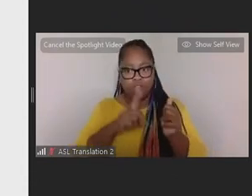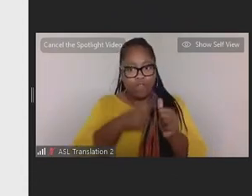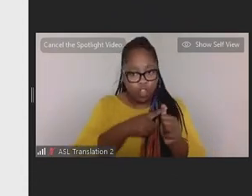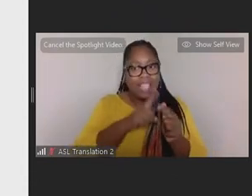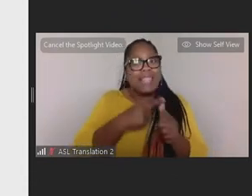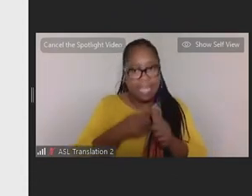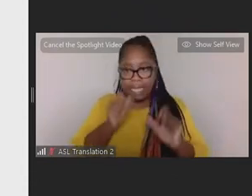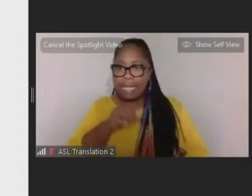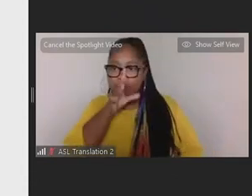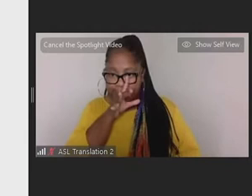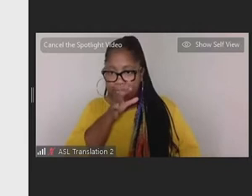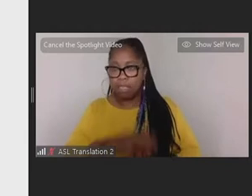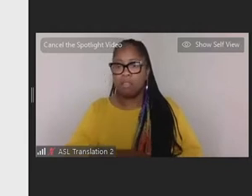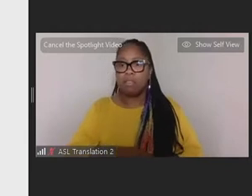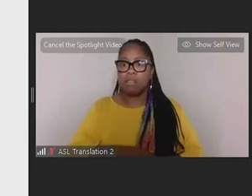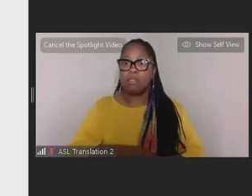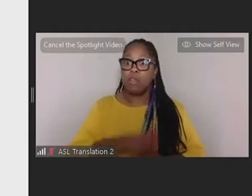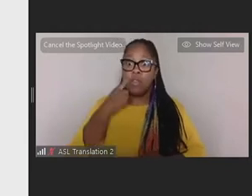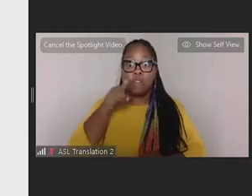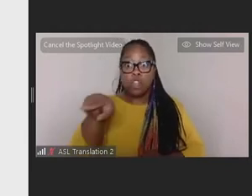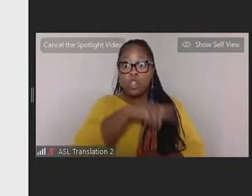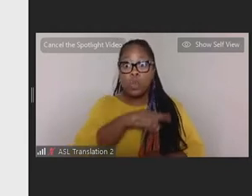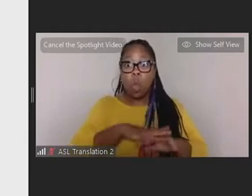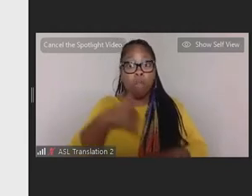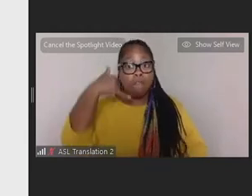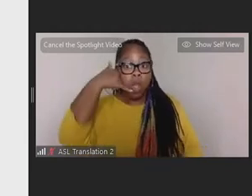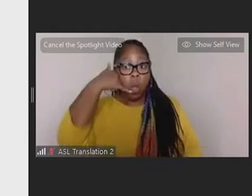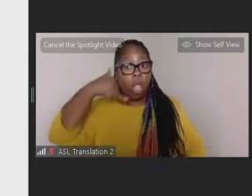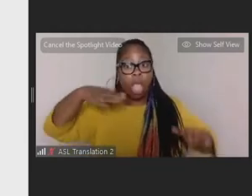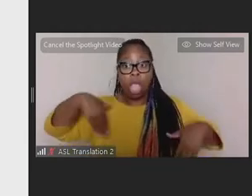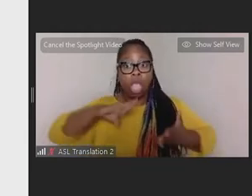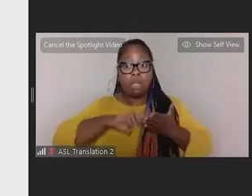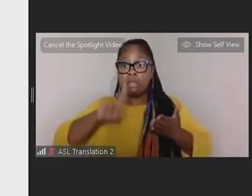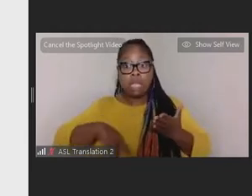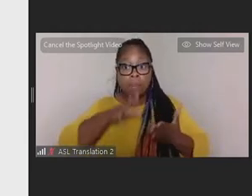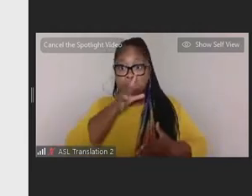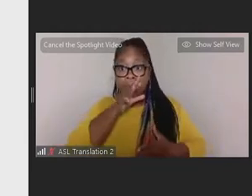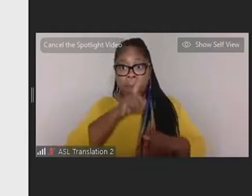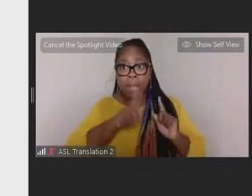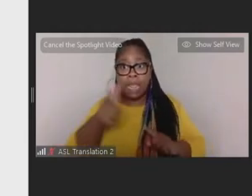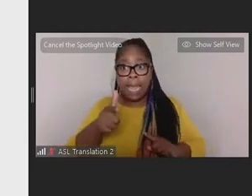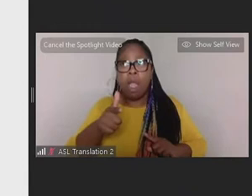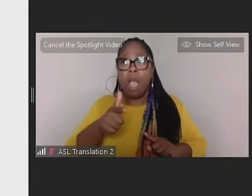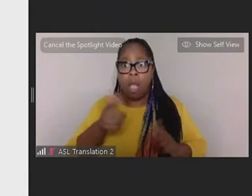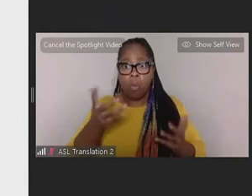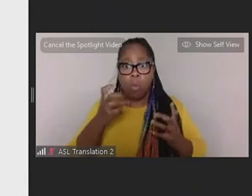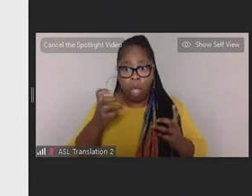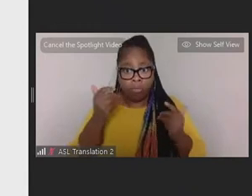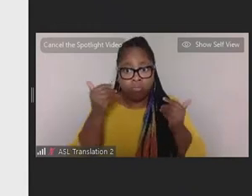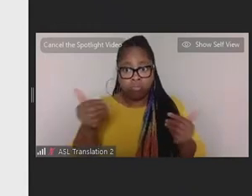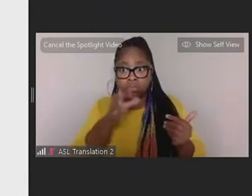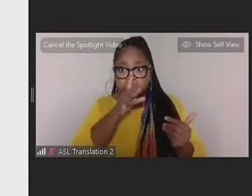For those accessing the hearing via phone who have not yet registered to speak, but wish to do so, you must first register to